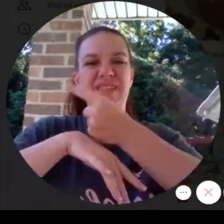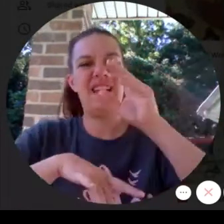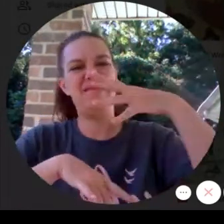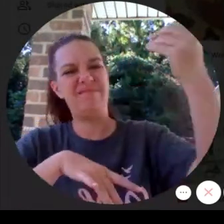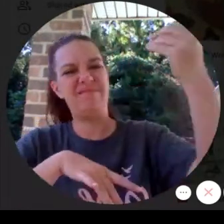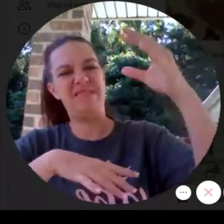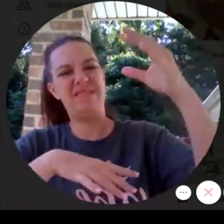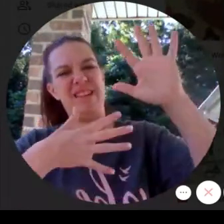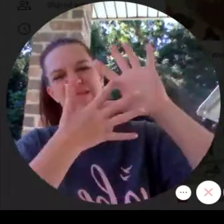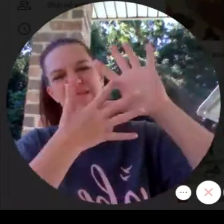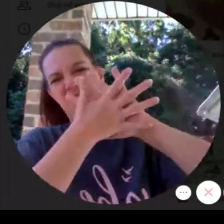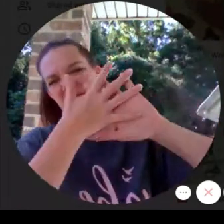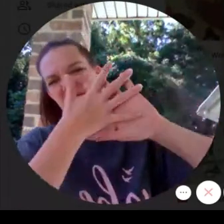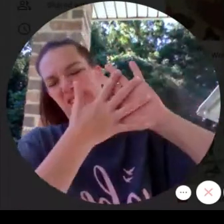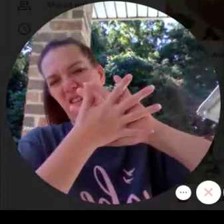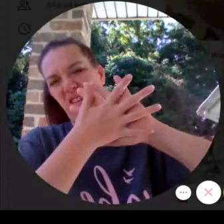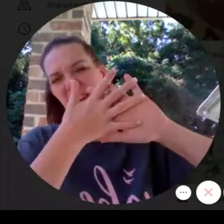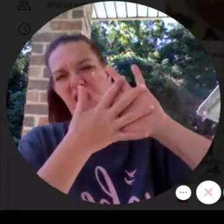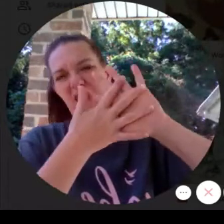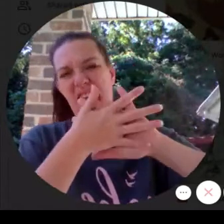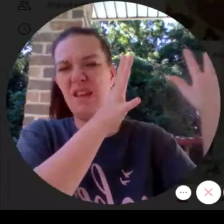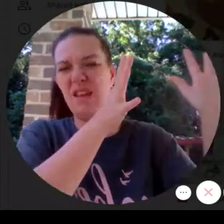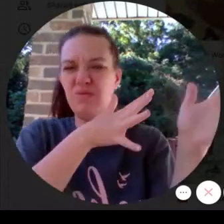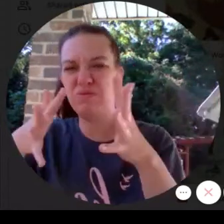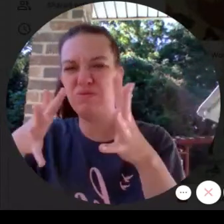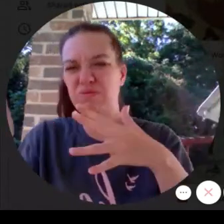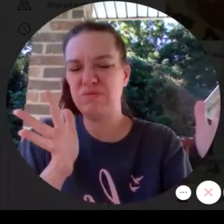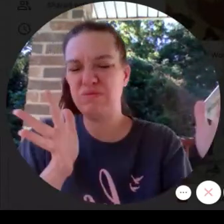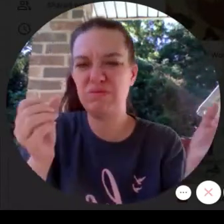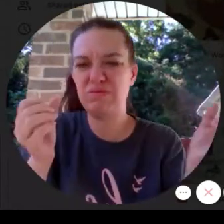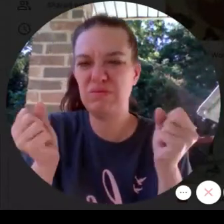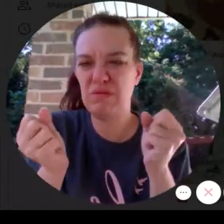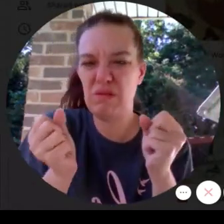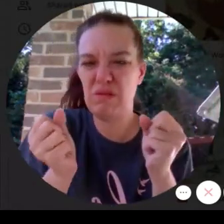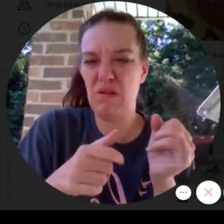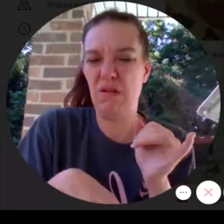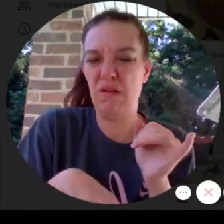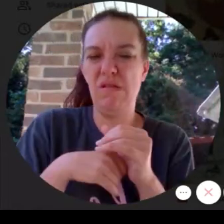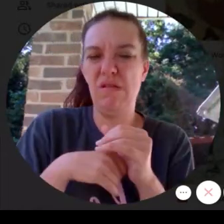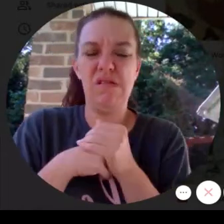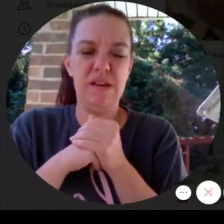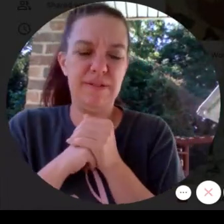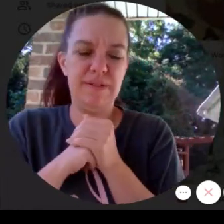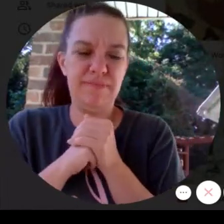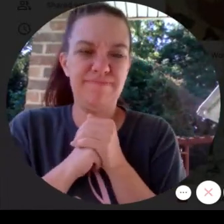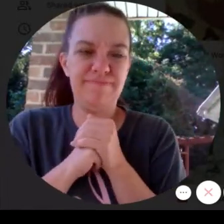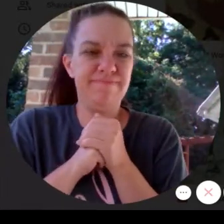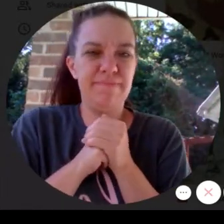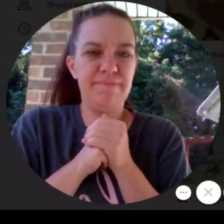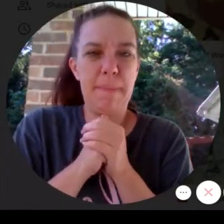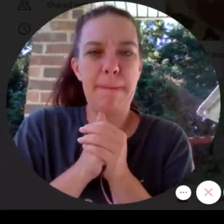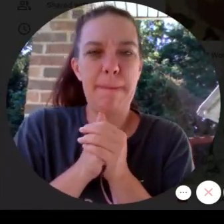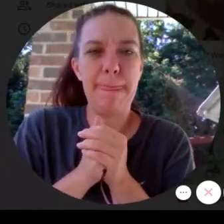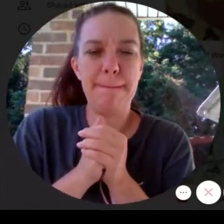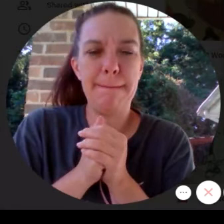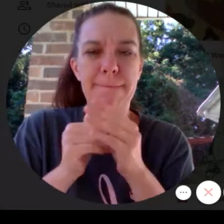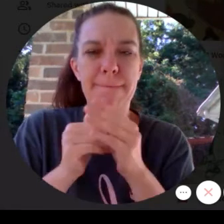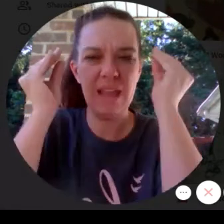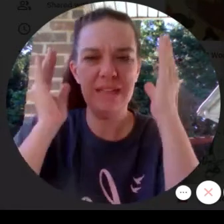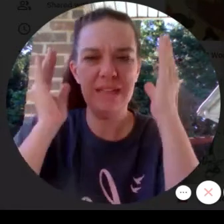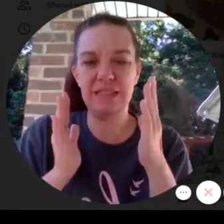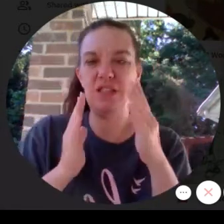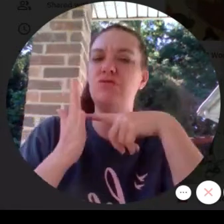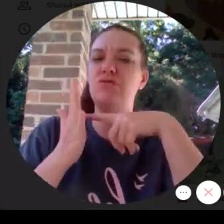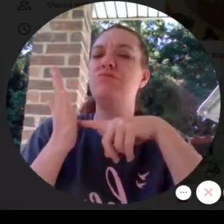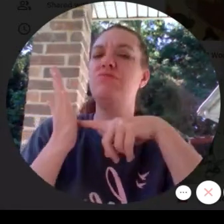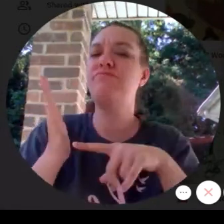that raised goosebumps on Miles's wet skin and made him feel alive. Teachers took